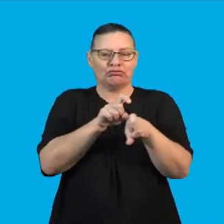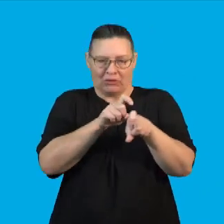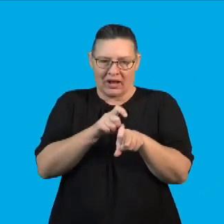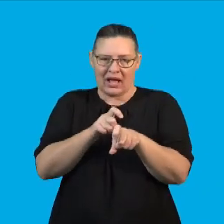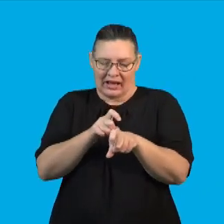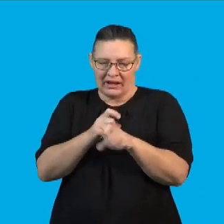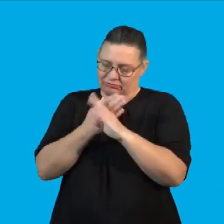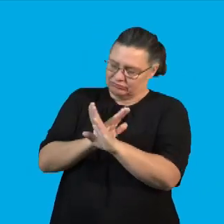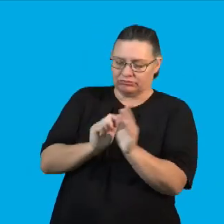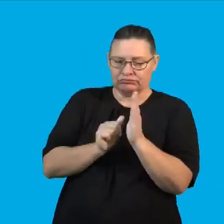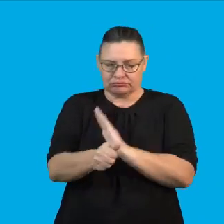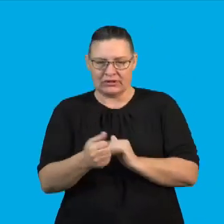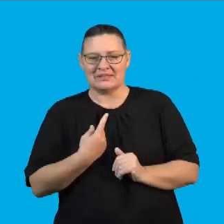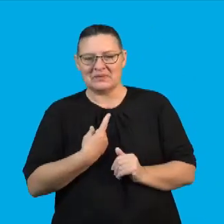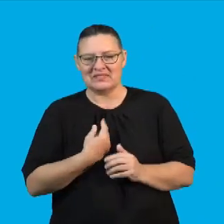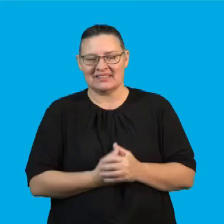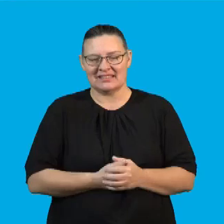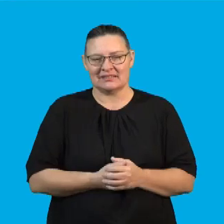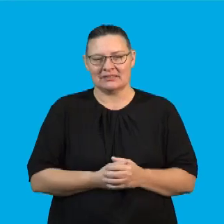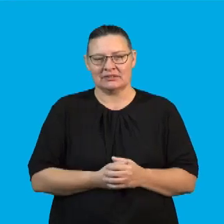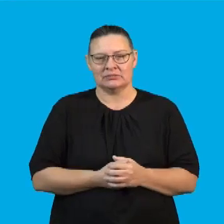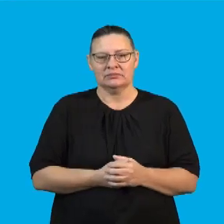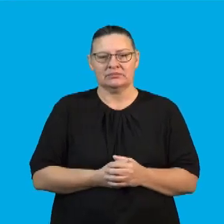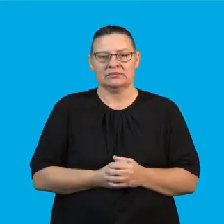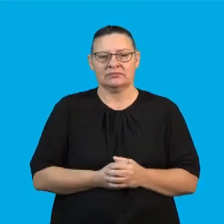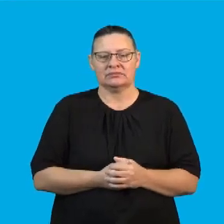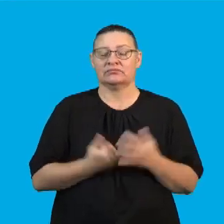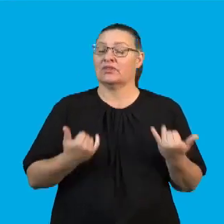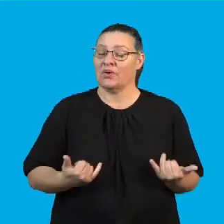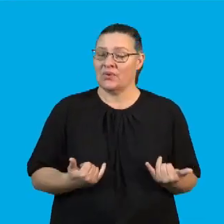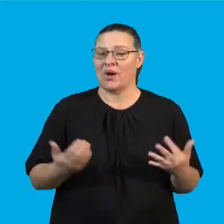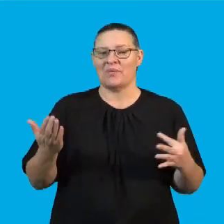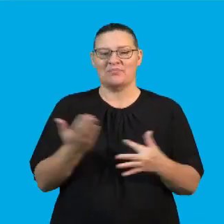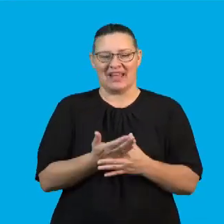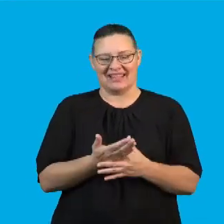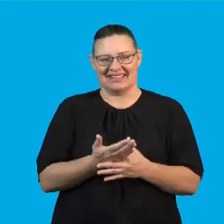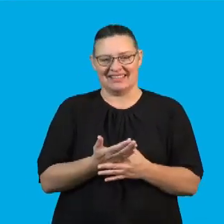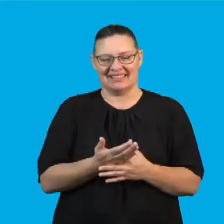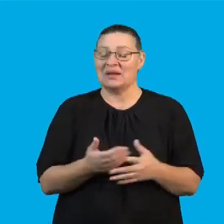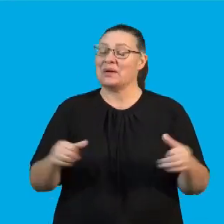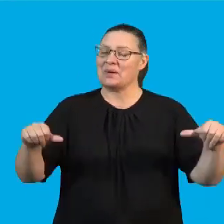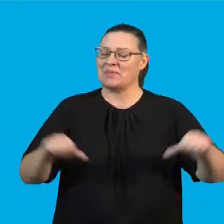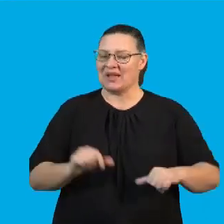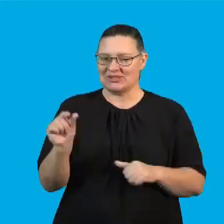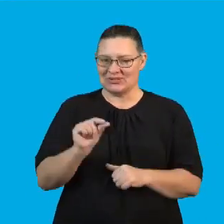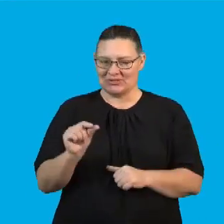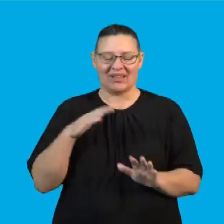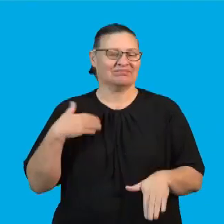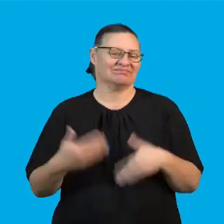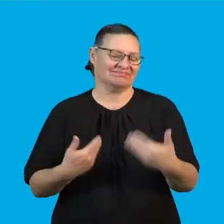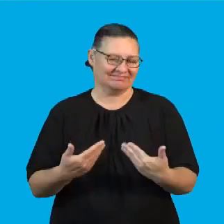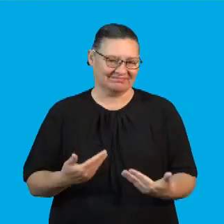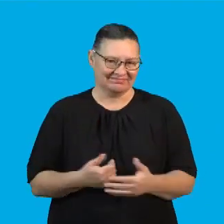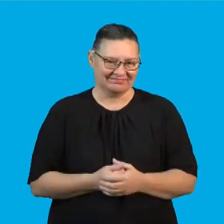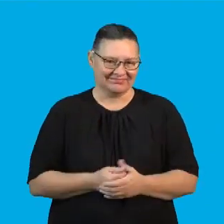mother and they can fend for themselves. Okay, class, let us quickly go for our ad break. We will